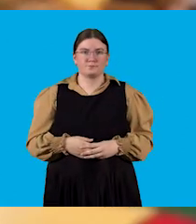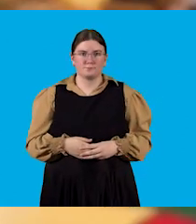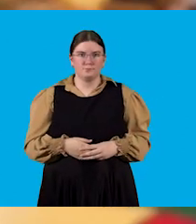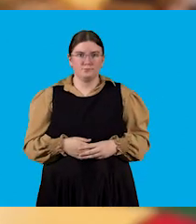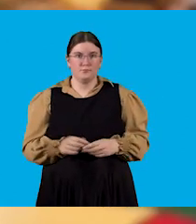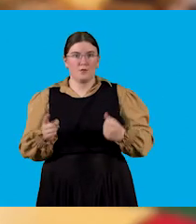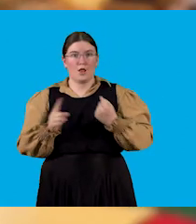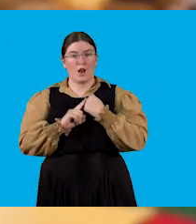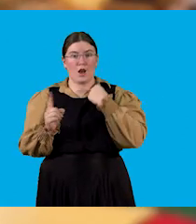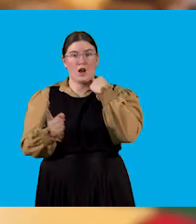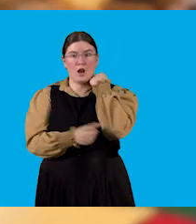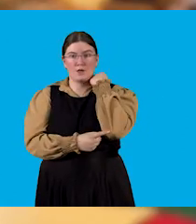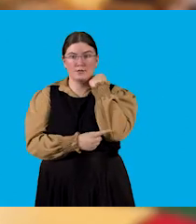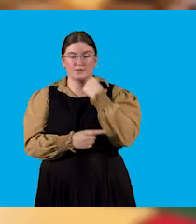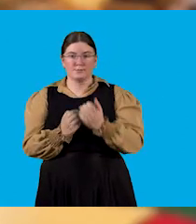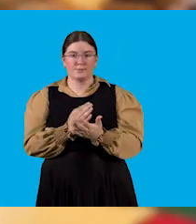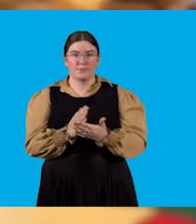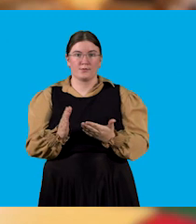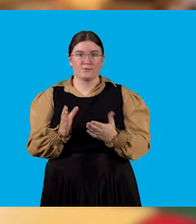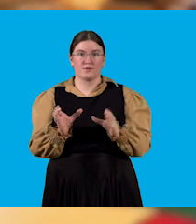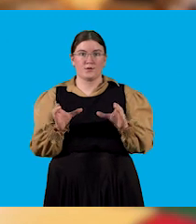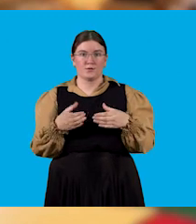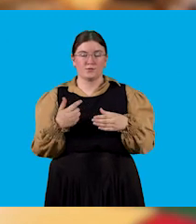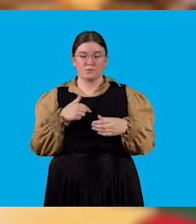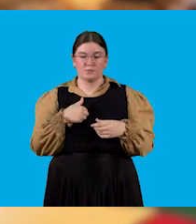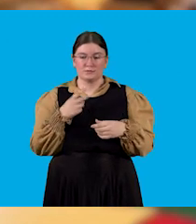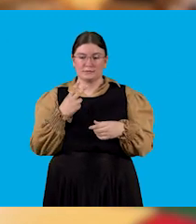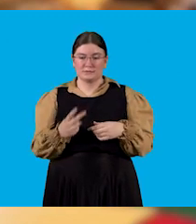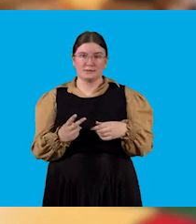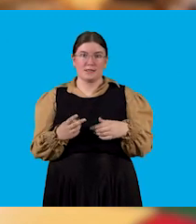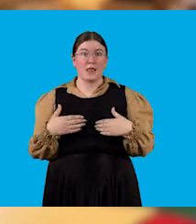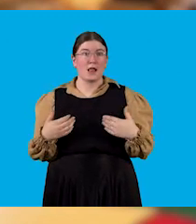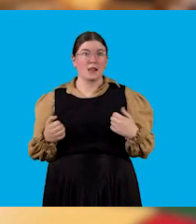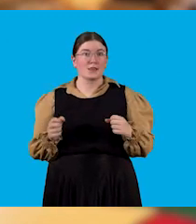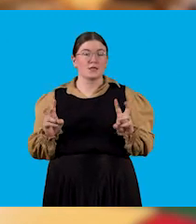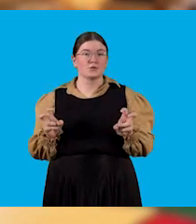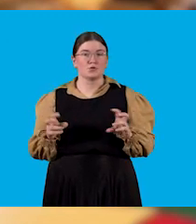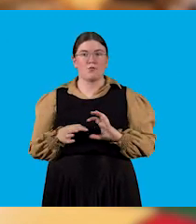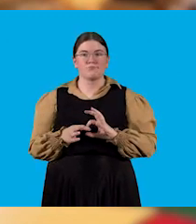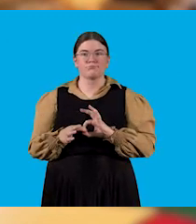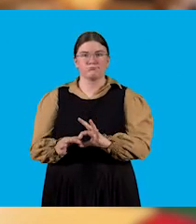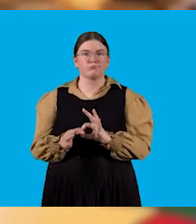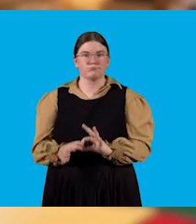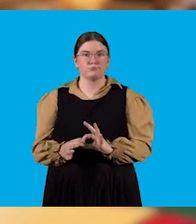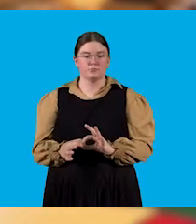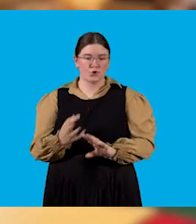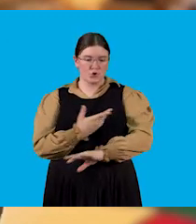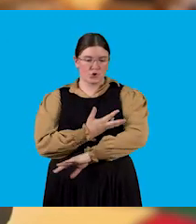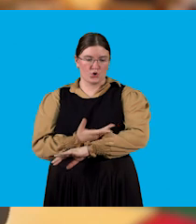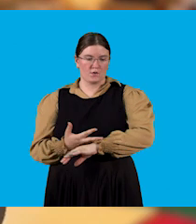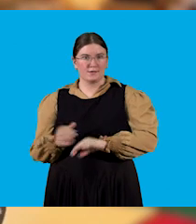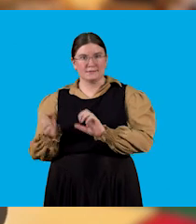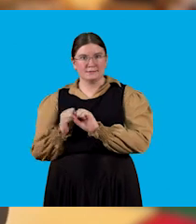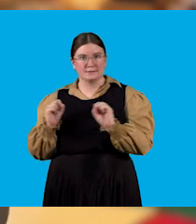In this last part of the lesson, we are going to be looking at health issues that are related to the nervous